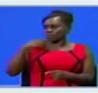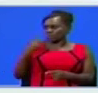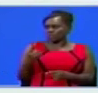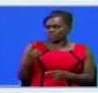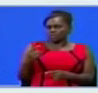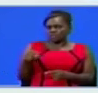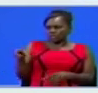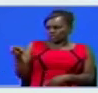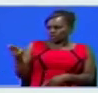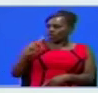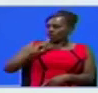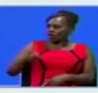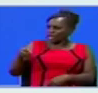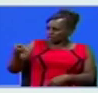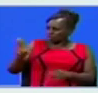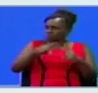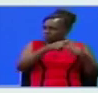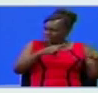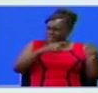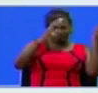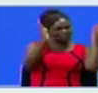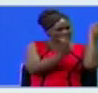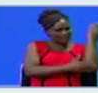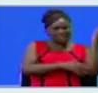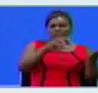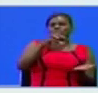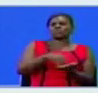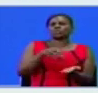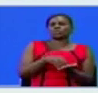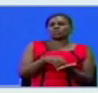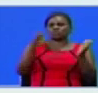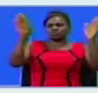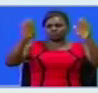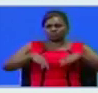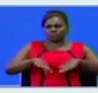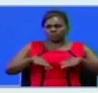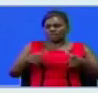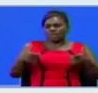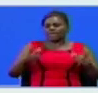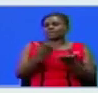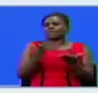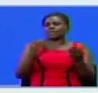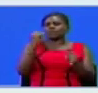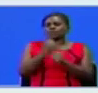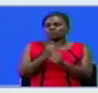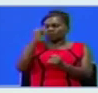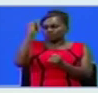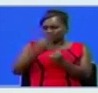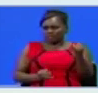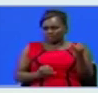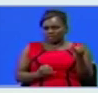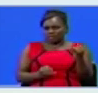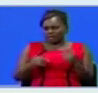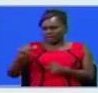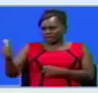giving a rule of shoot to kill is worsening the situation that is there now in the Rift Valley. Let something be done. Finally, one here